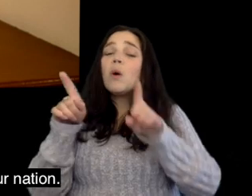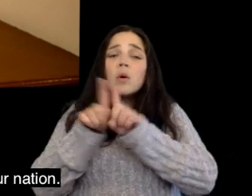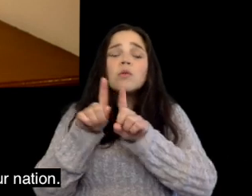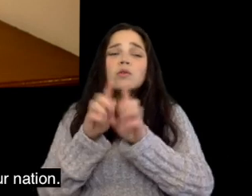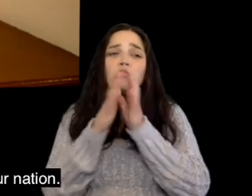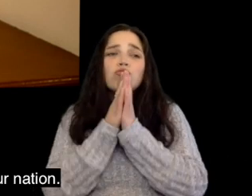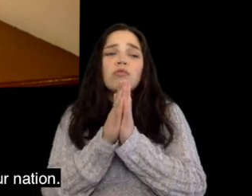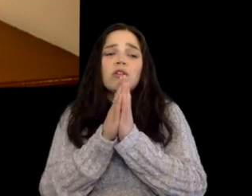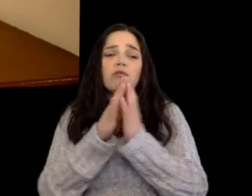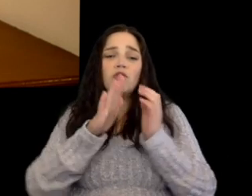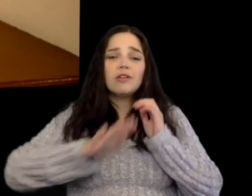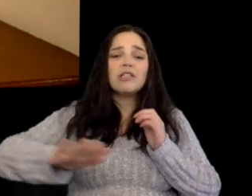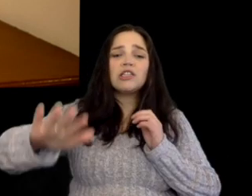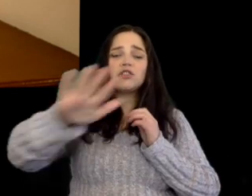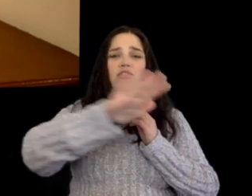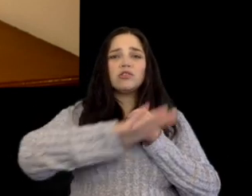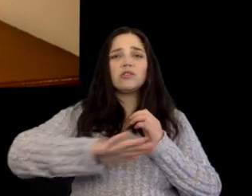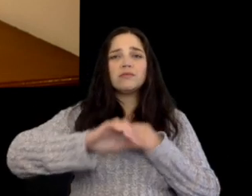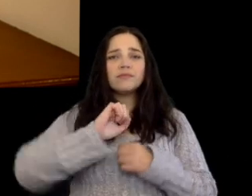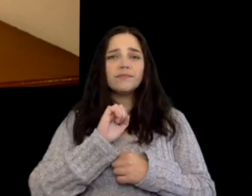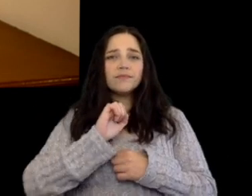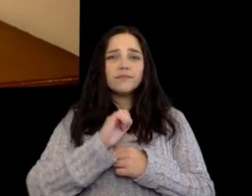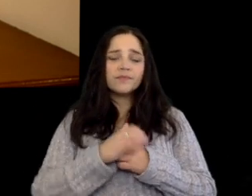we would also pray for our nation.